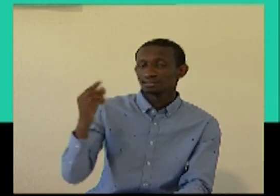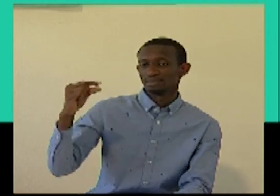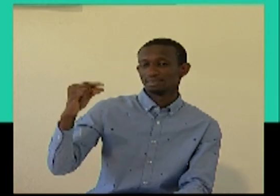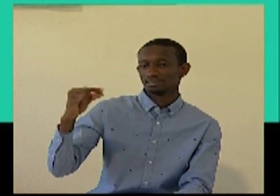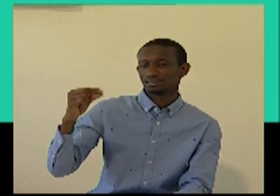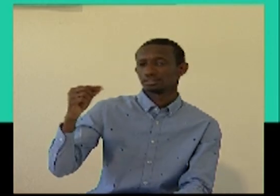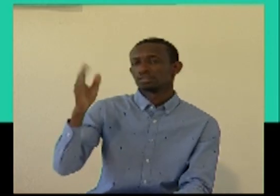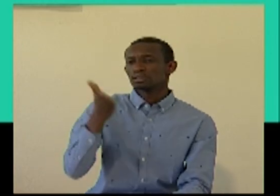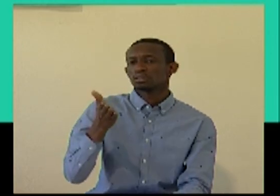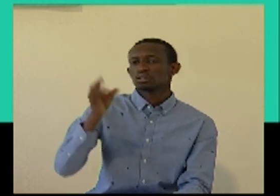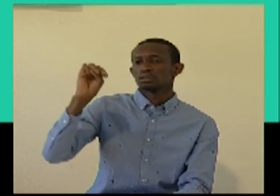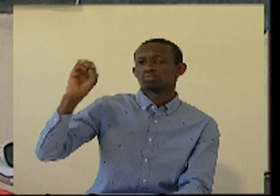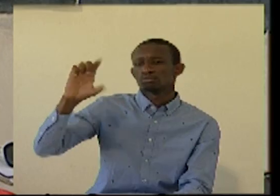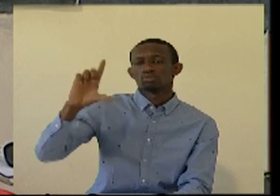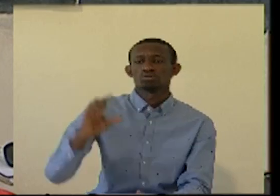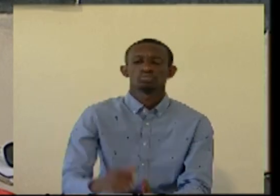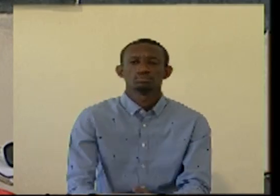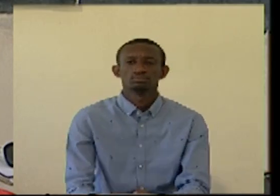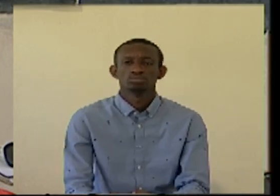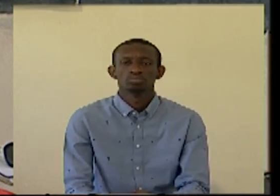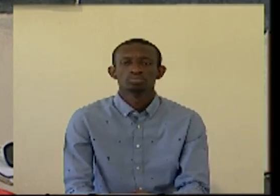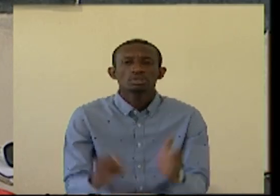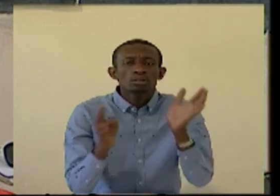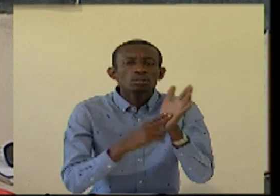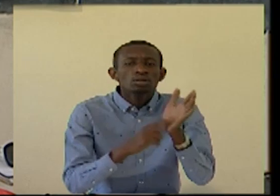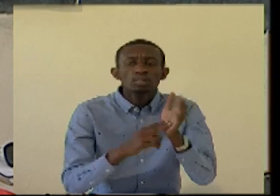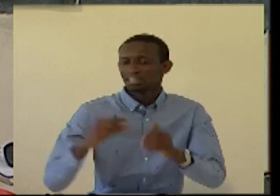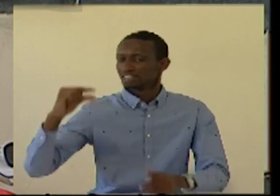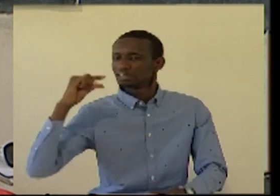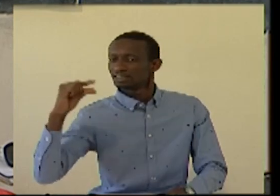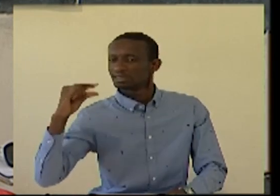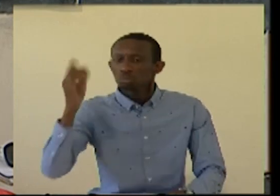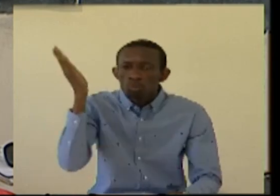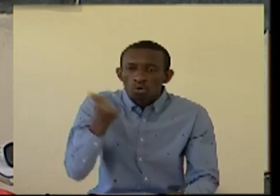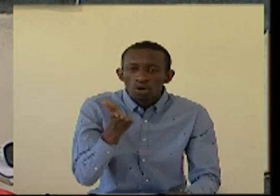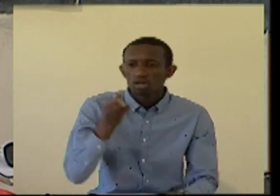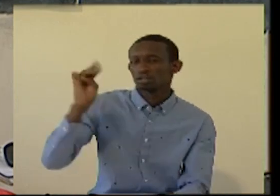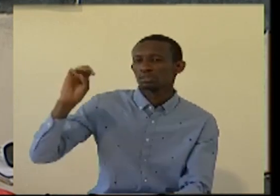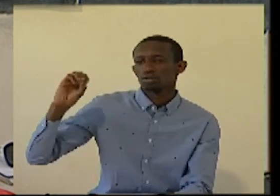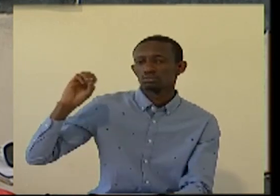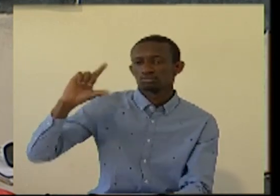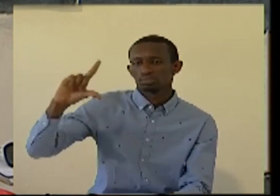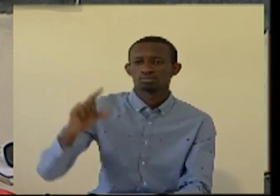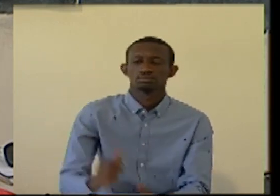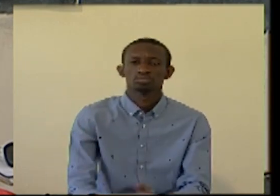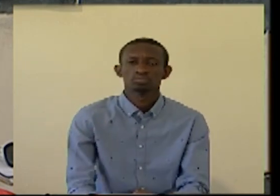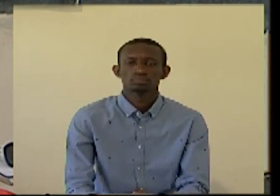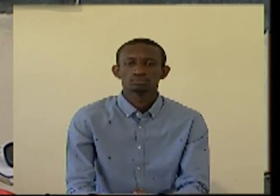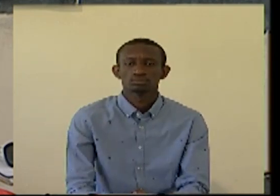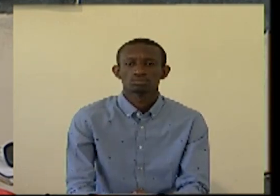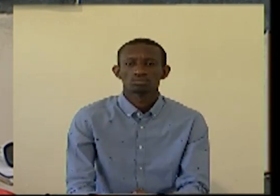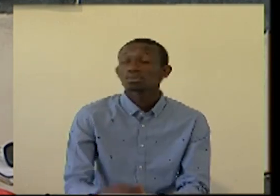be grams per mole. Mass of 1 mole, so it